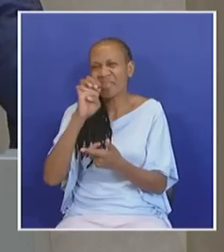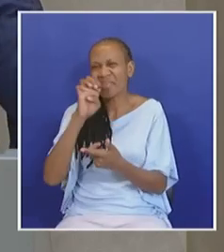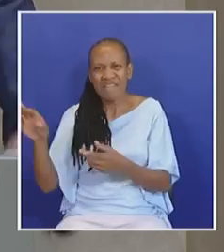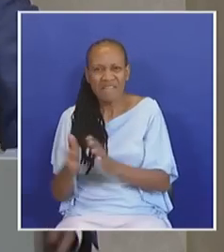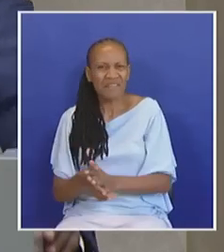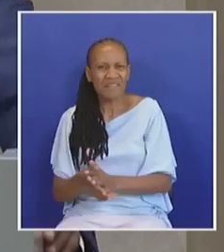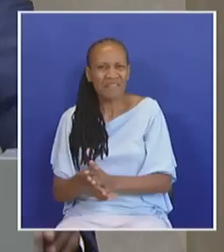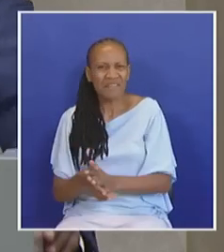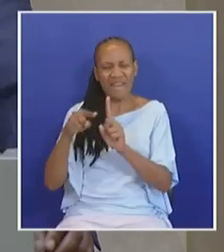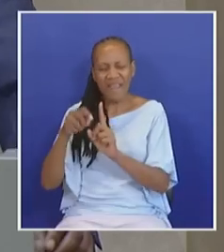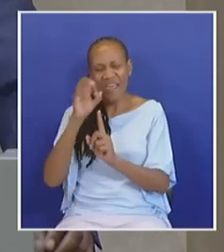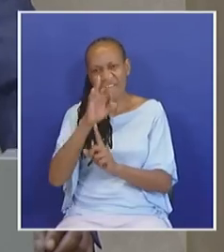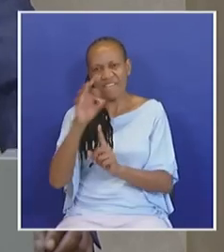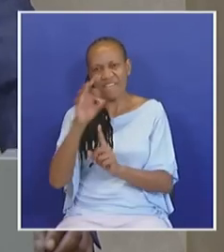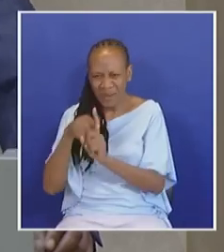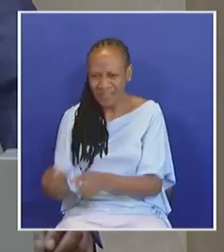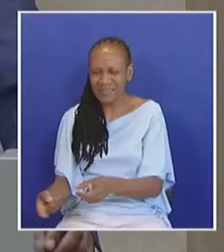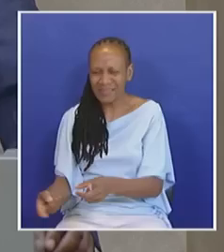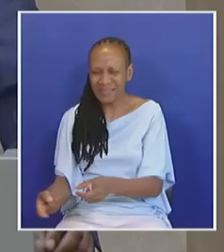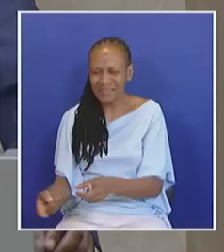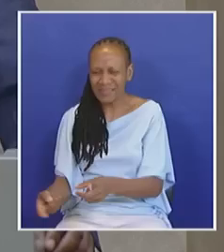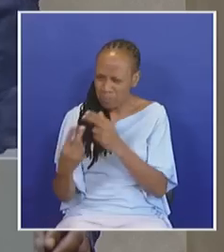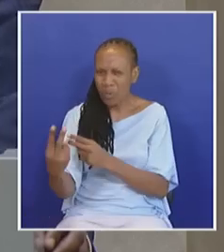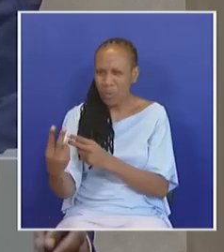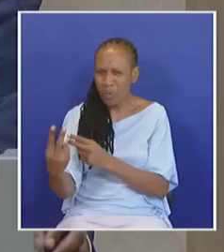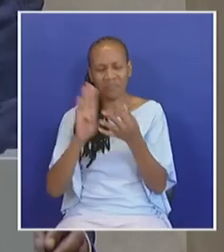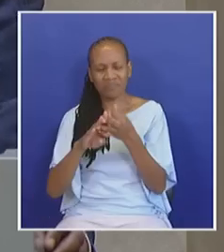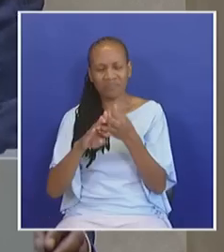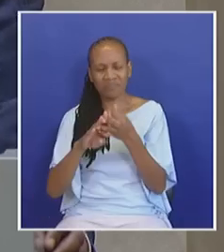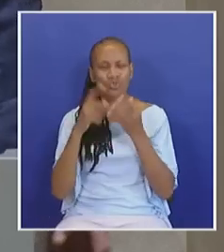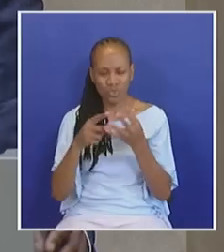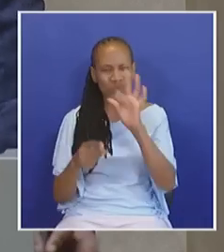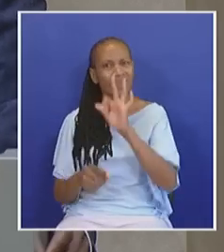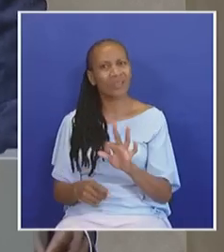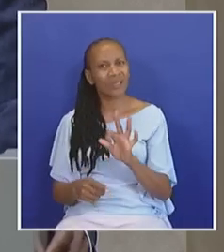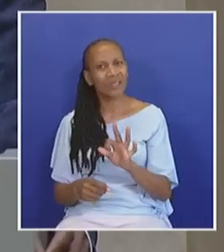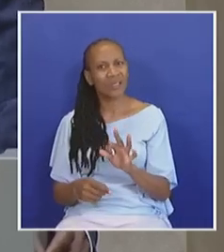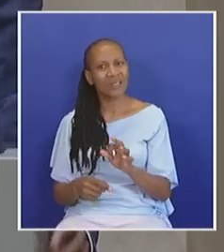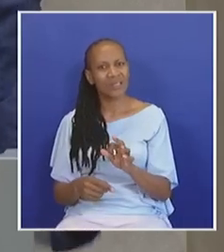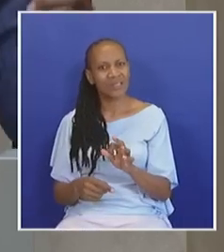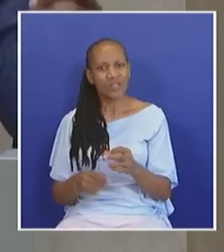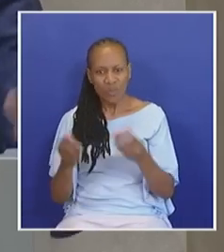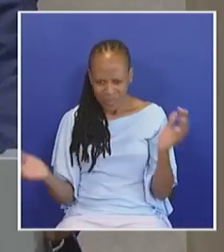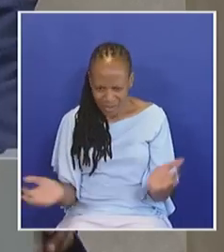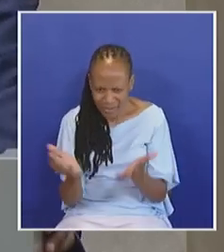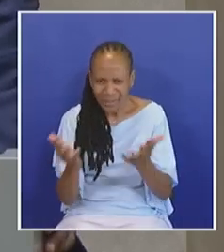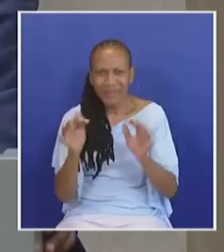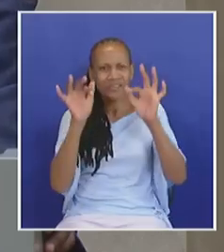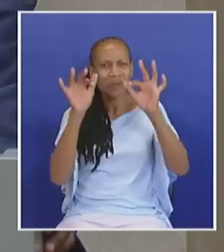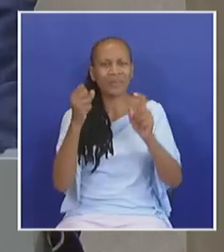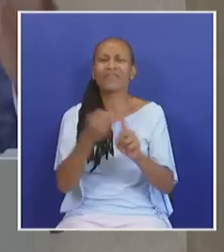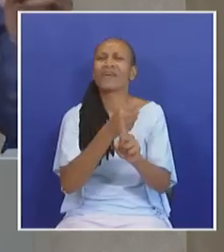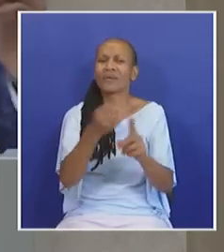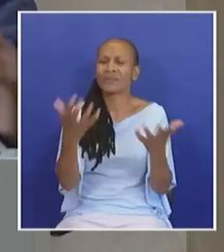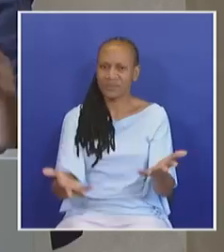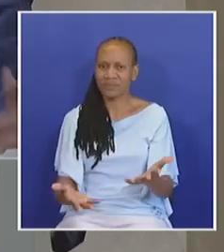Front Plus and the EFF, Corne Belder and Julius Malema, threatened to incite public violence. Both leaders took to